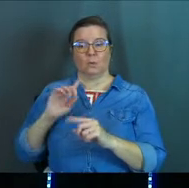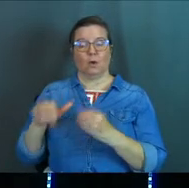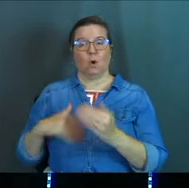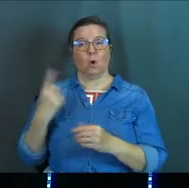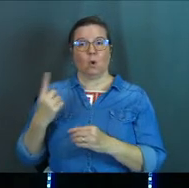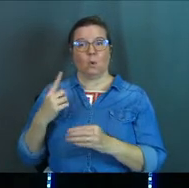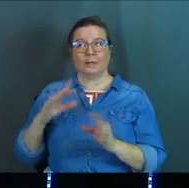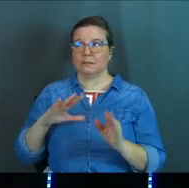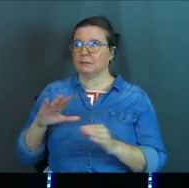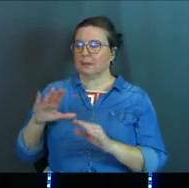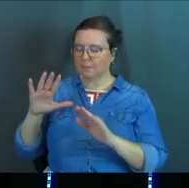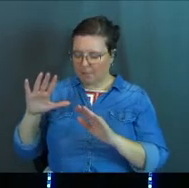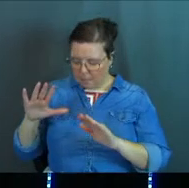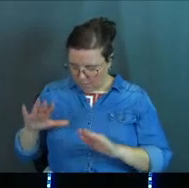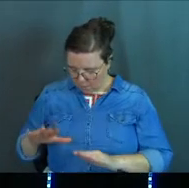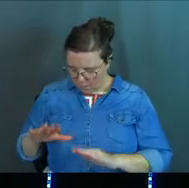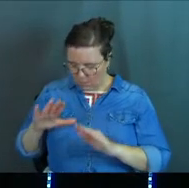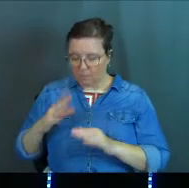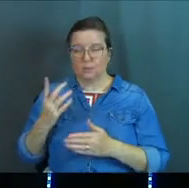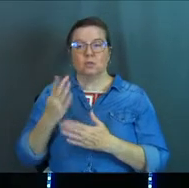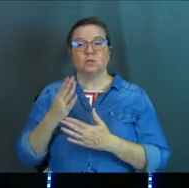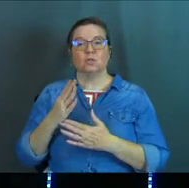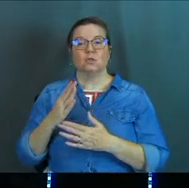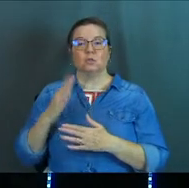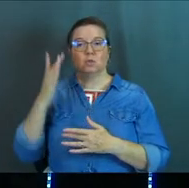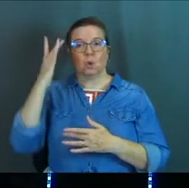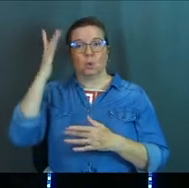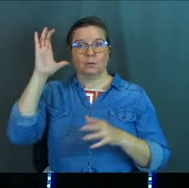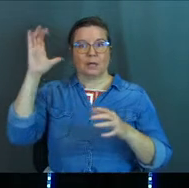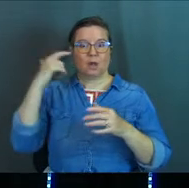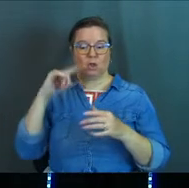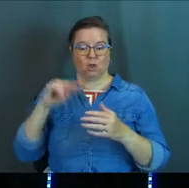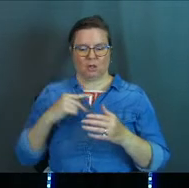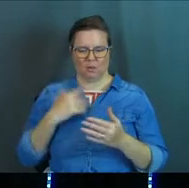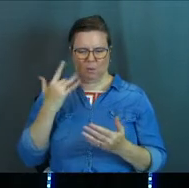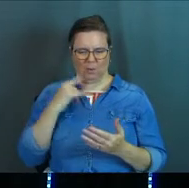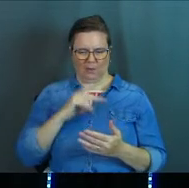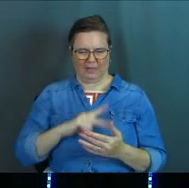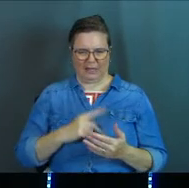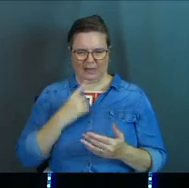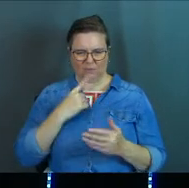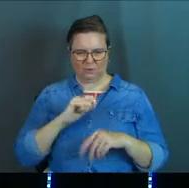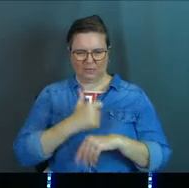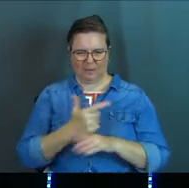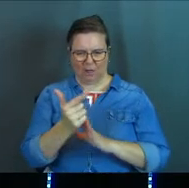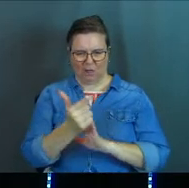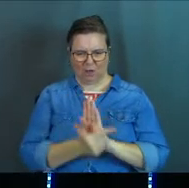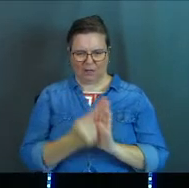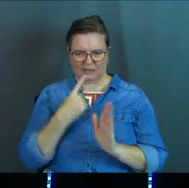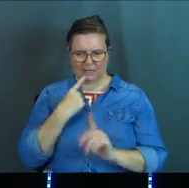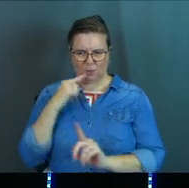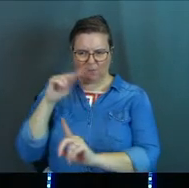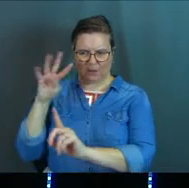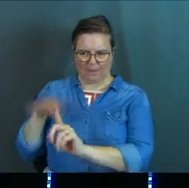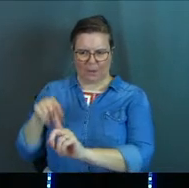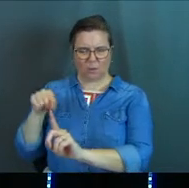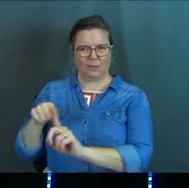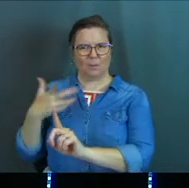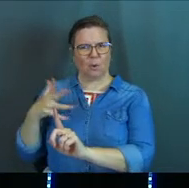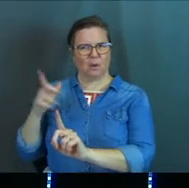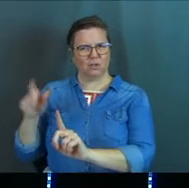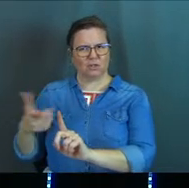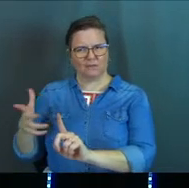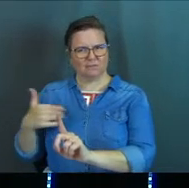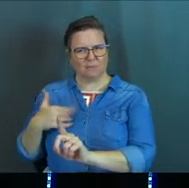would always bow. So scholars look at this, and they're like, why would the king have to come up with a law that says everybody's got to bow to this